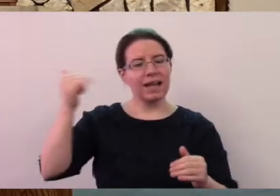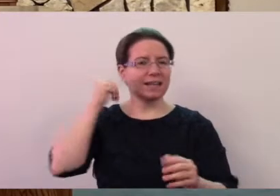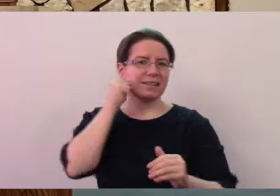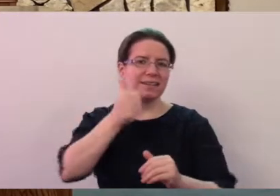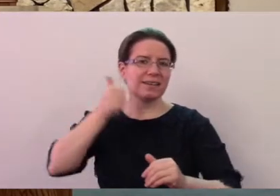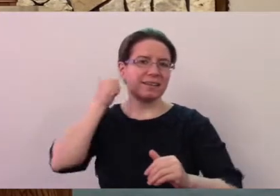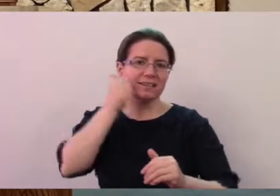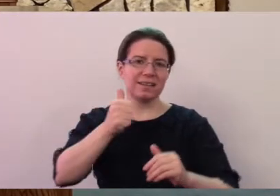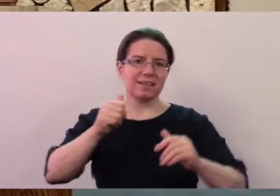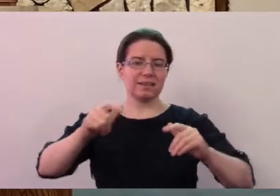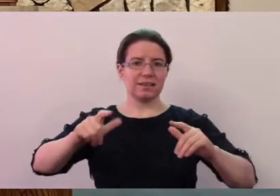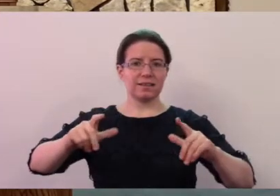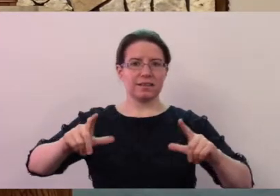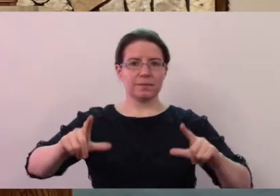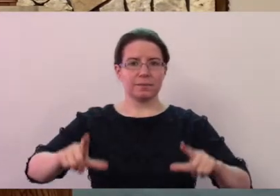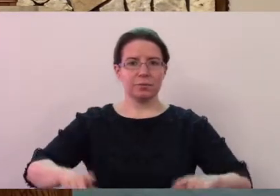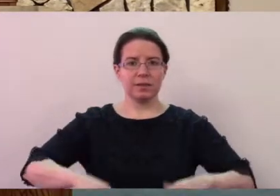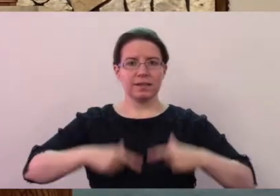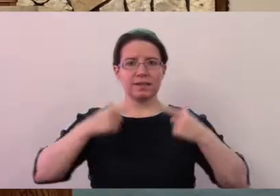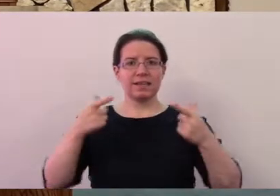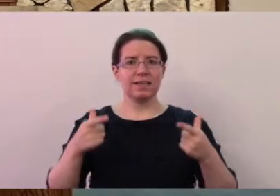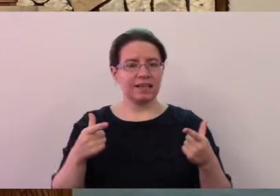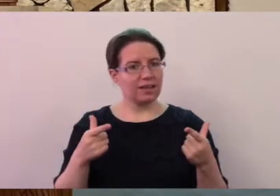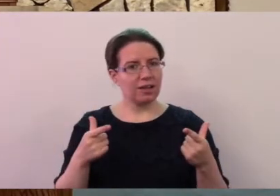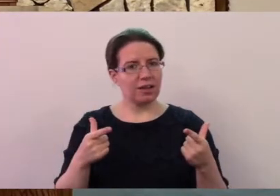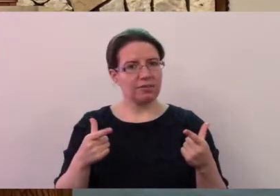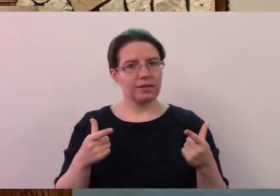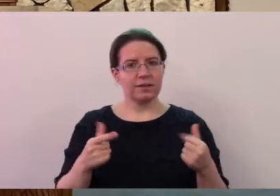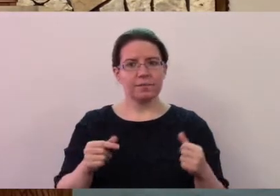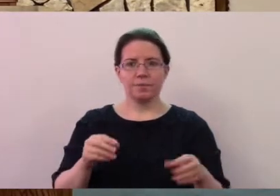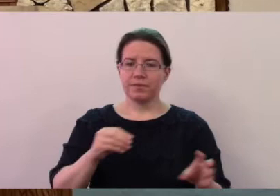we nightly pitch our moving tent,